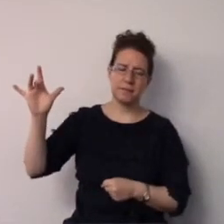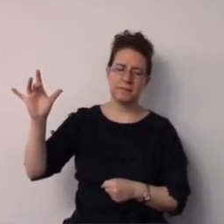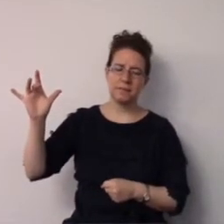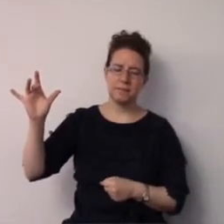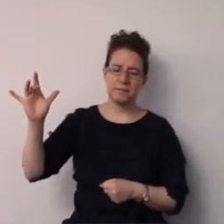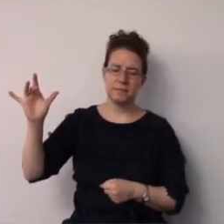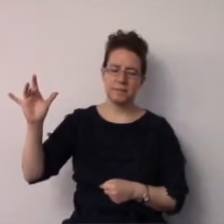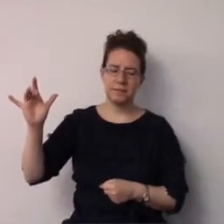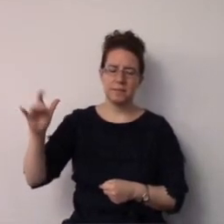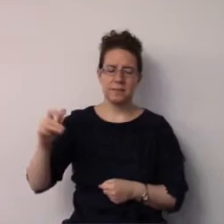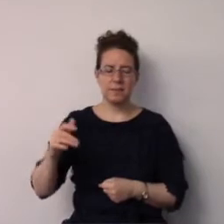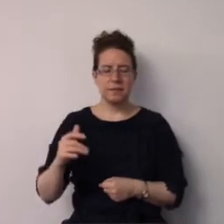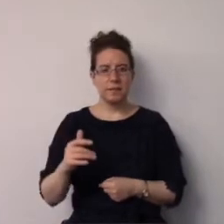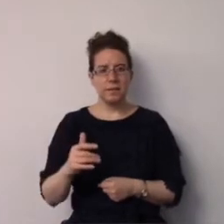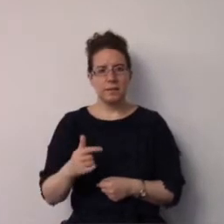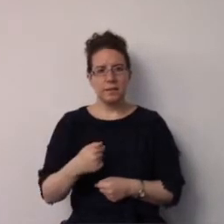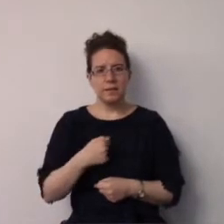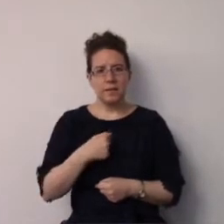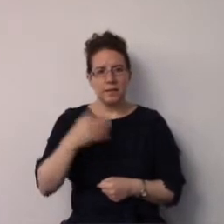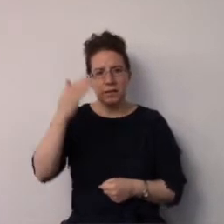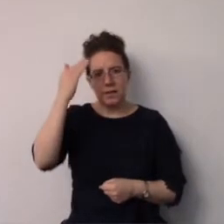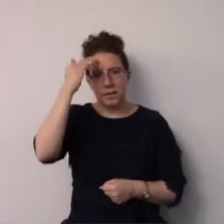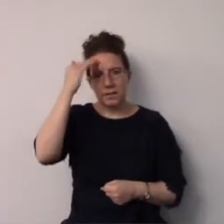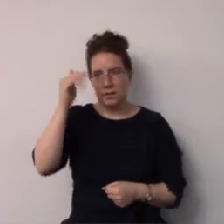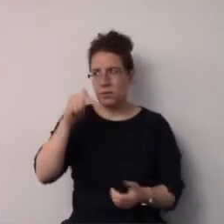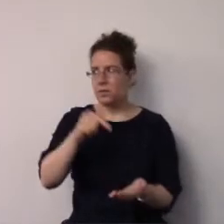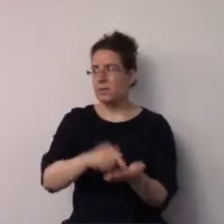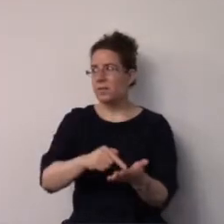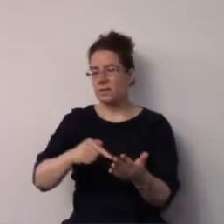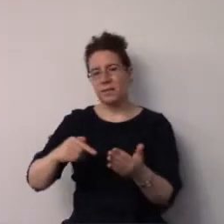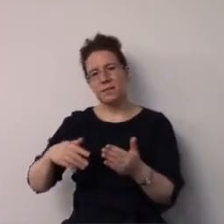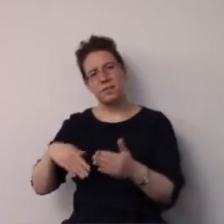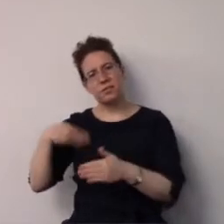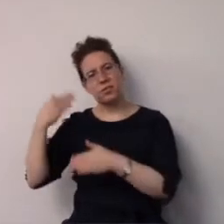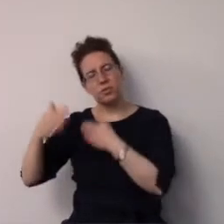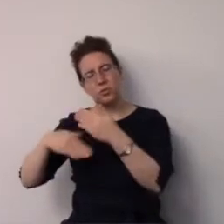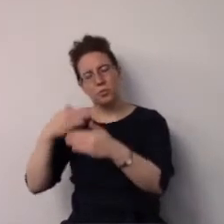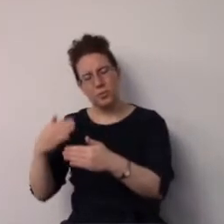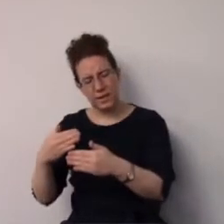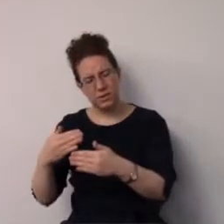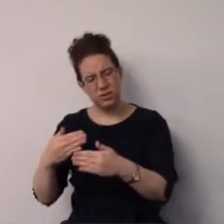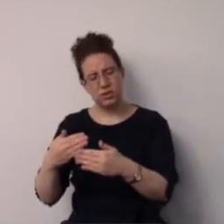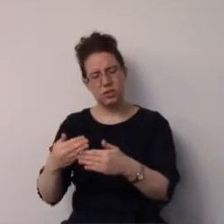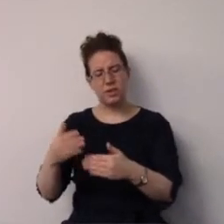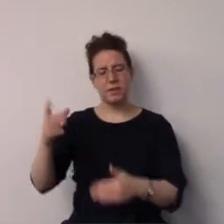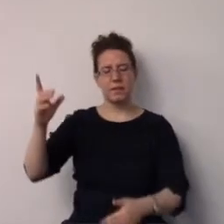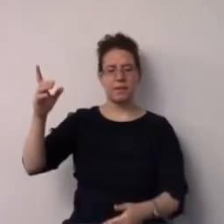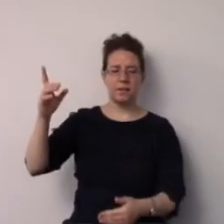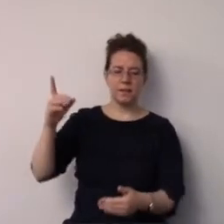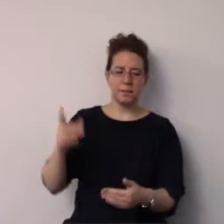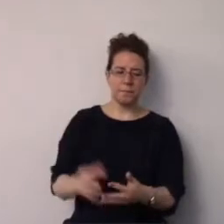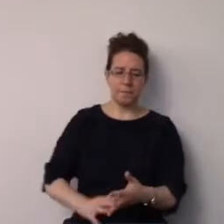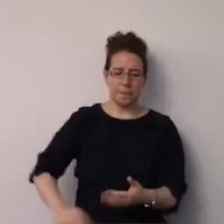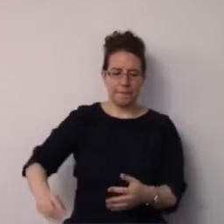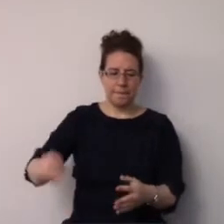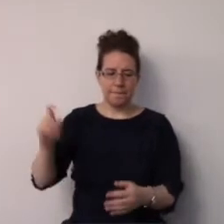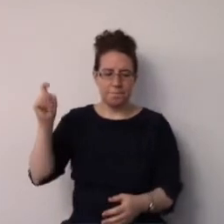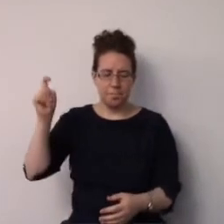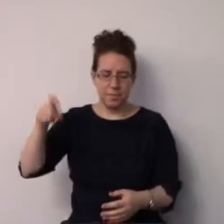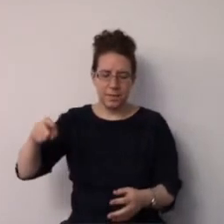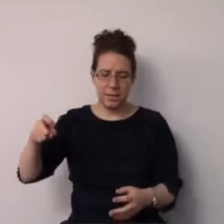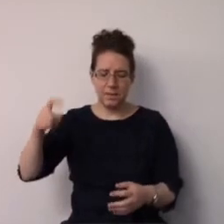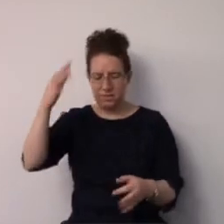Oh, Lord, in the name of Jesus. Oh, God. Lord, we speak